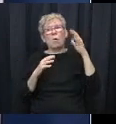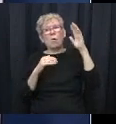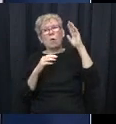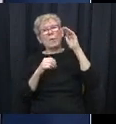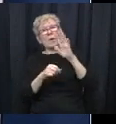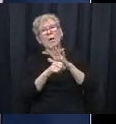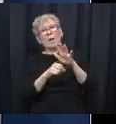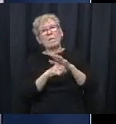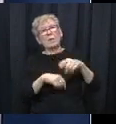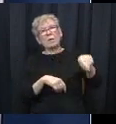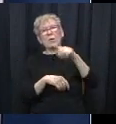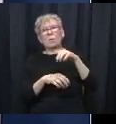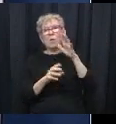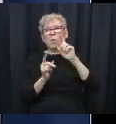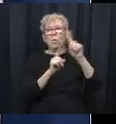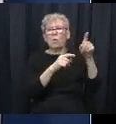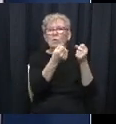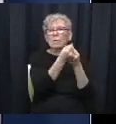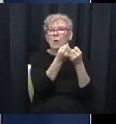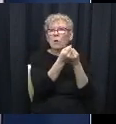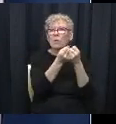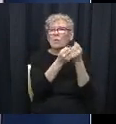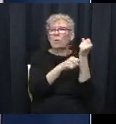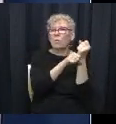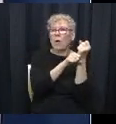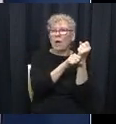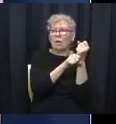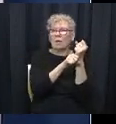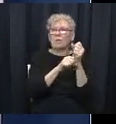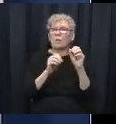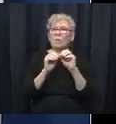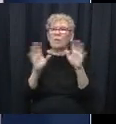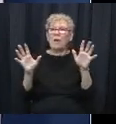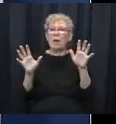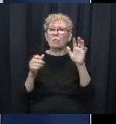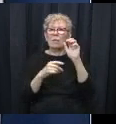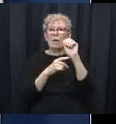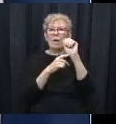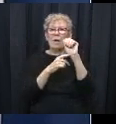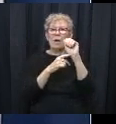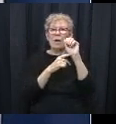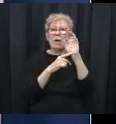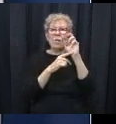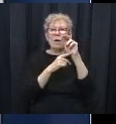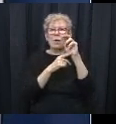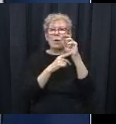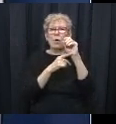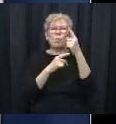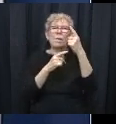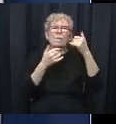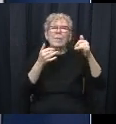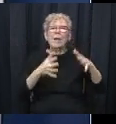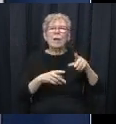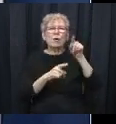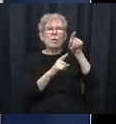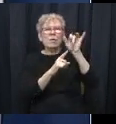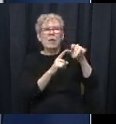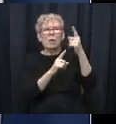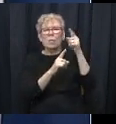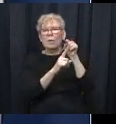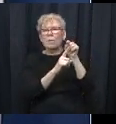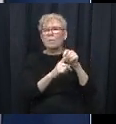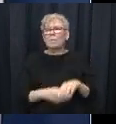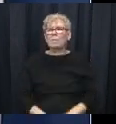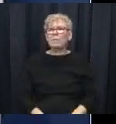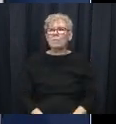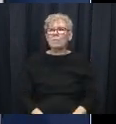April is also very likely to be different than where we are in June and July. So it's a long season. And I think as we go through that season and achieve